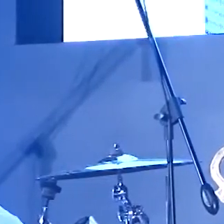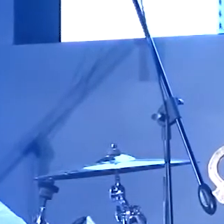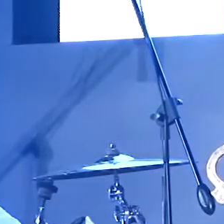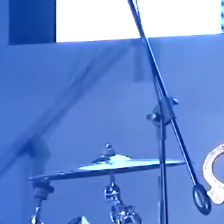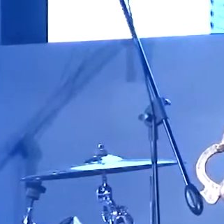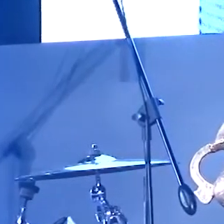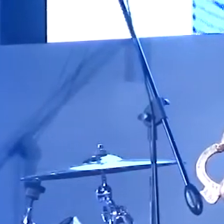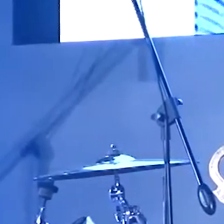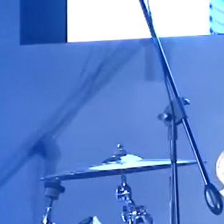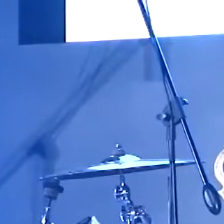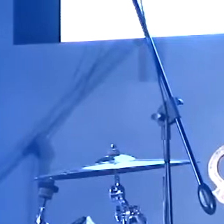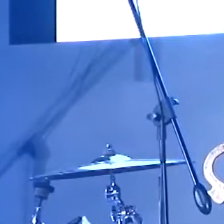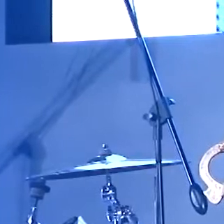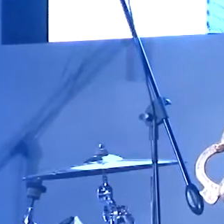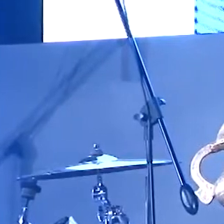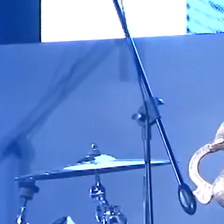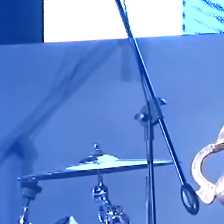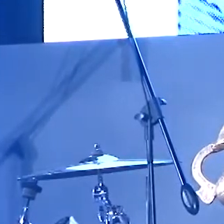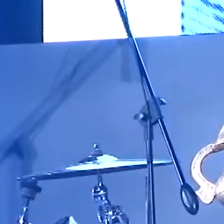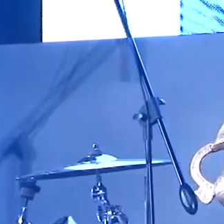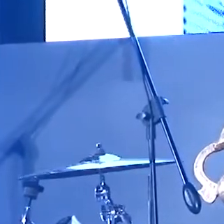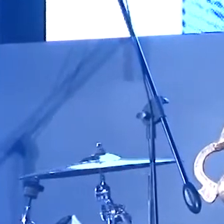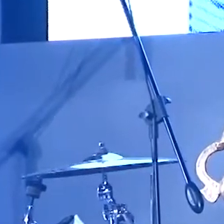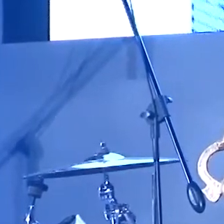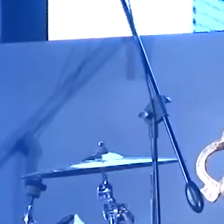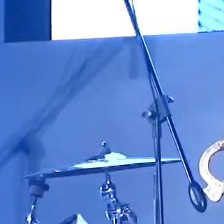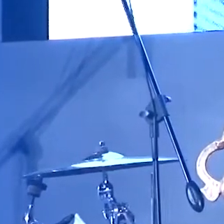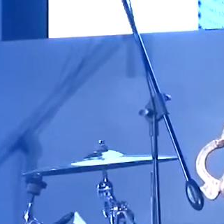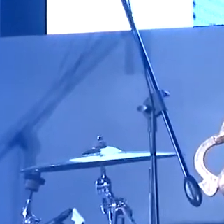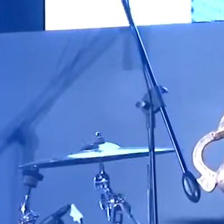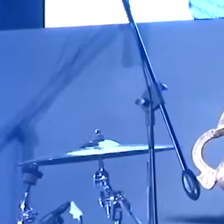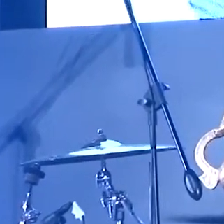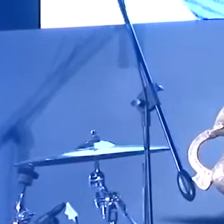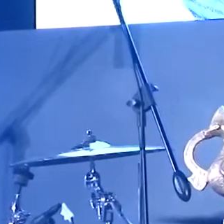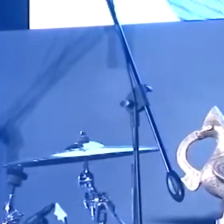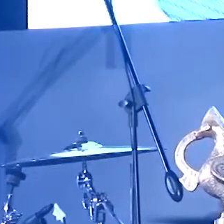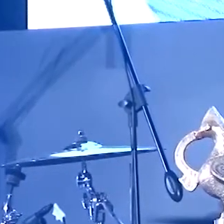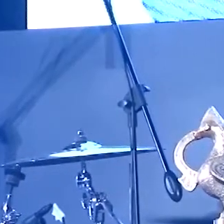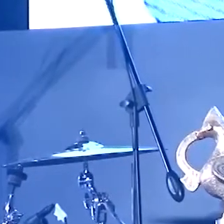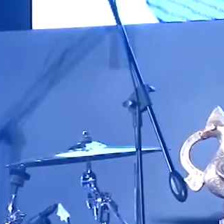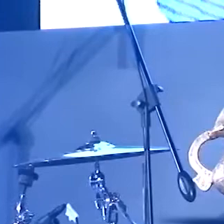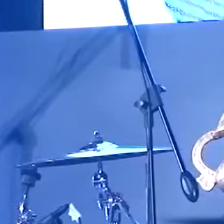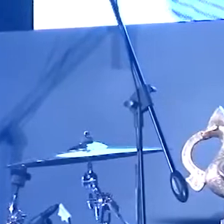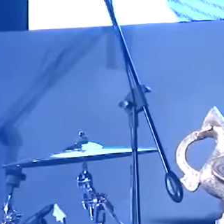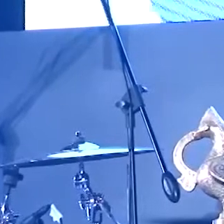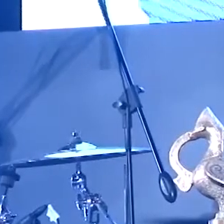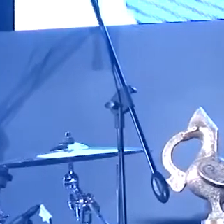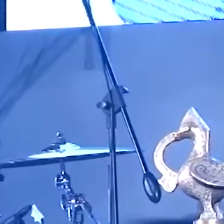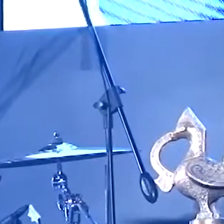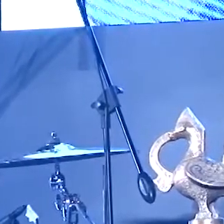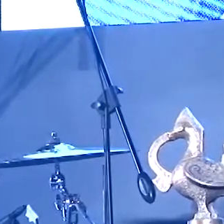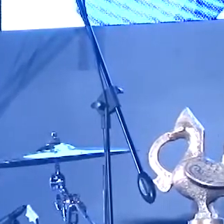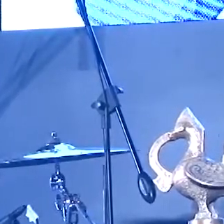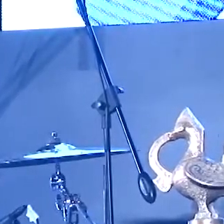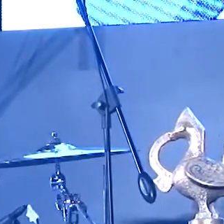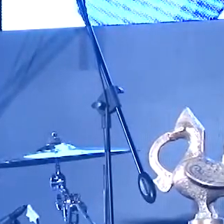I do a lot of transformation kind of work, but honestly, I cannot think of a more transformational